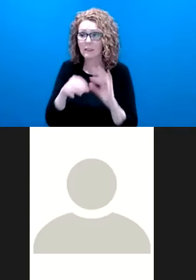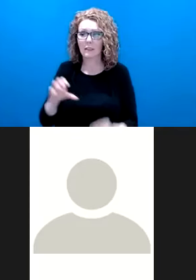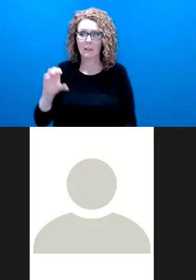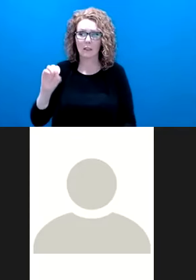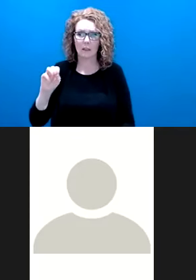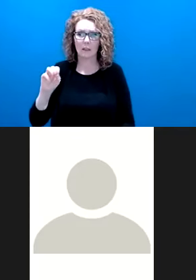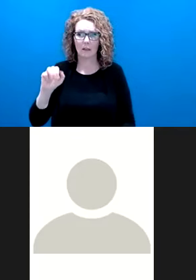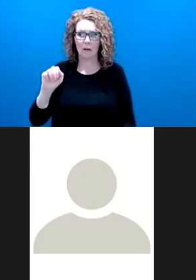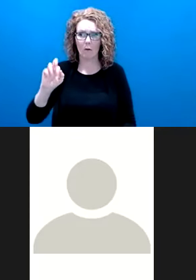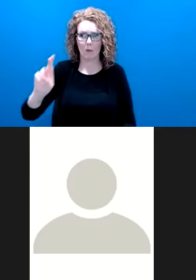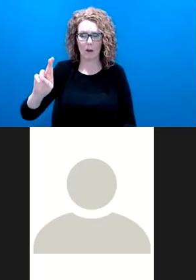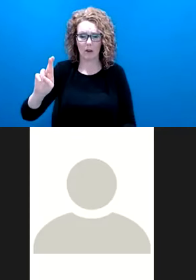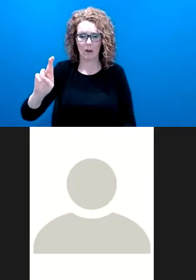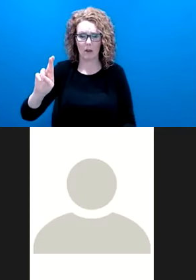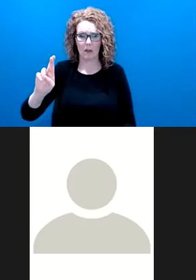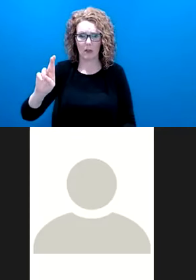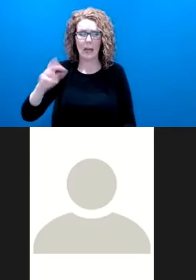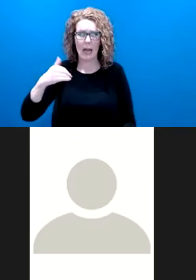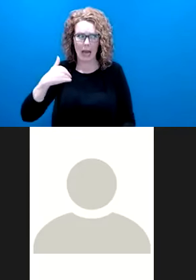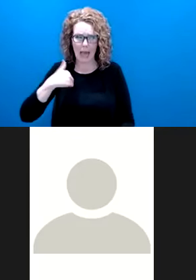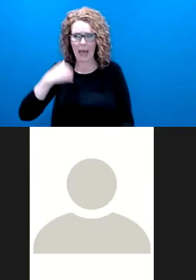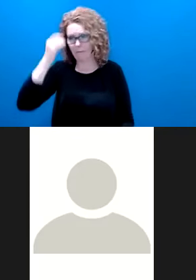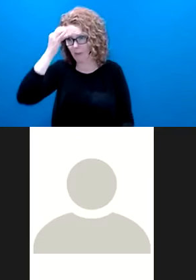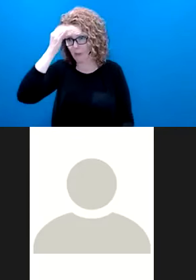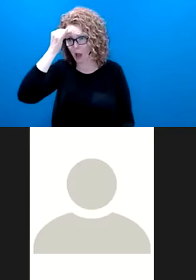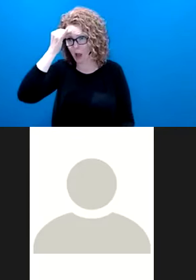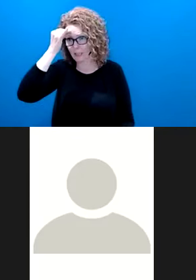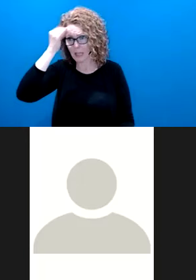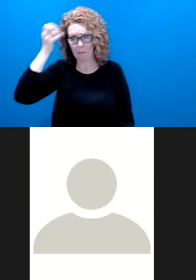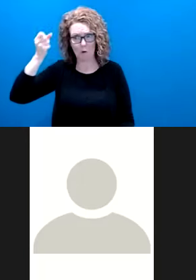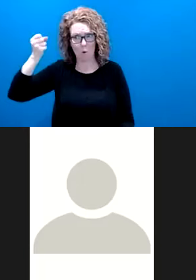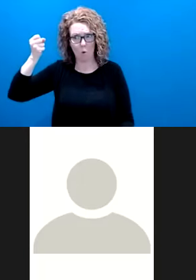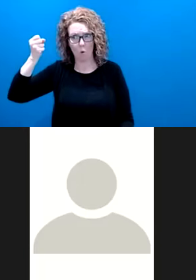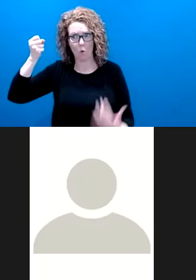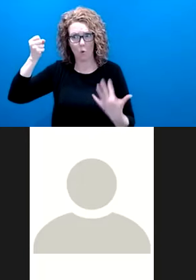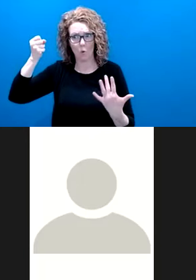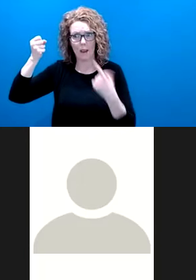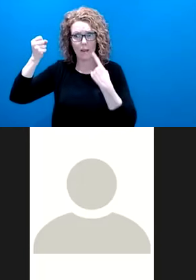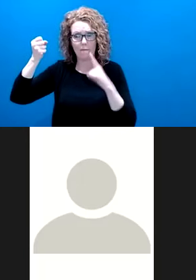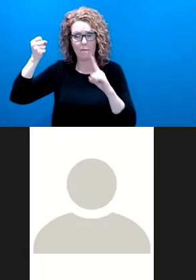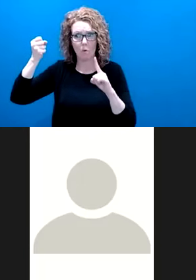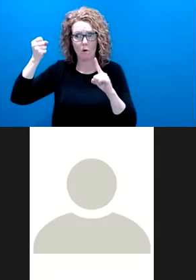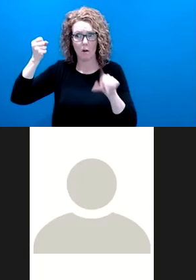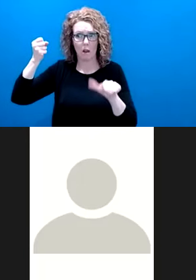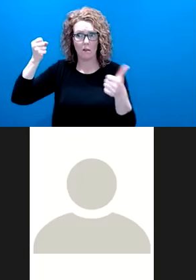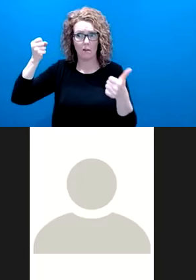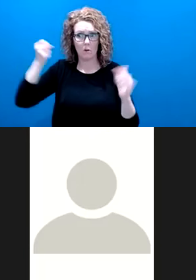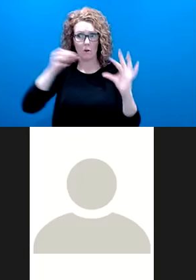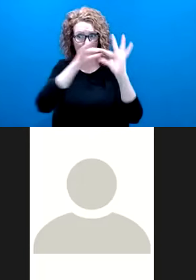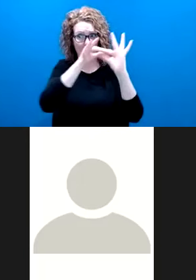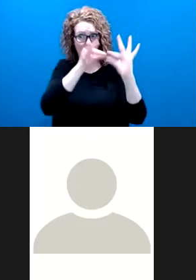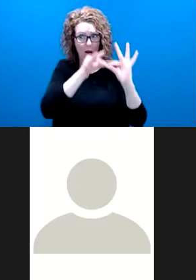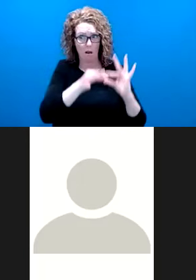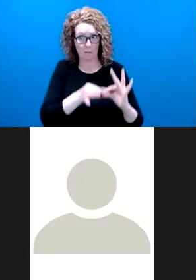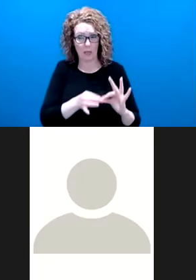Yeah, but I think I'm going to wait for folks in chat first, and then maybe I offer a couple things after. Okay.